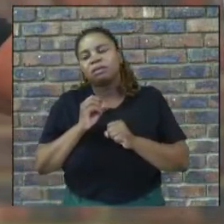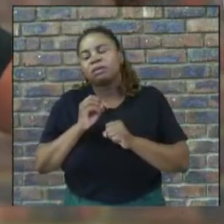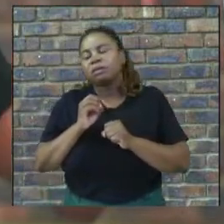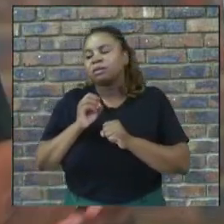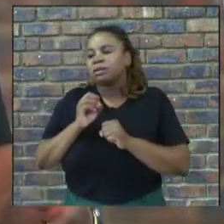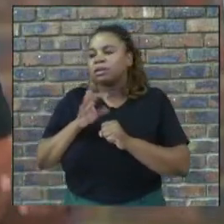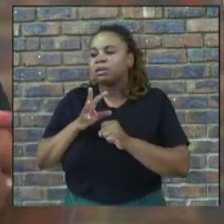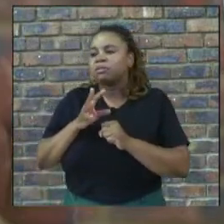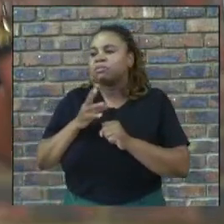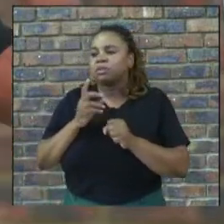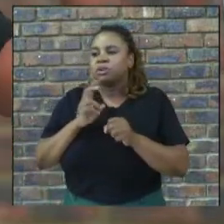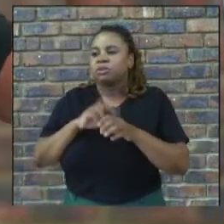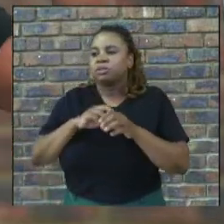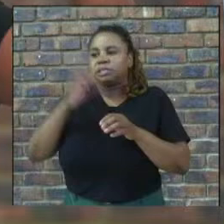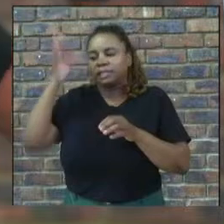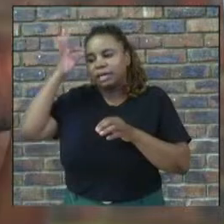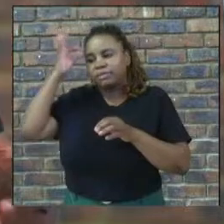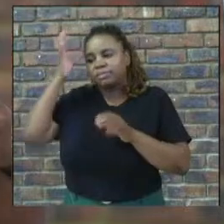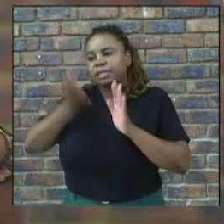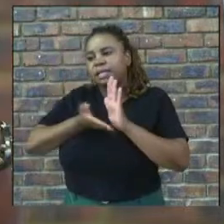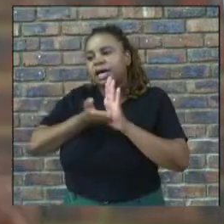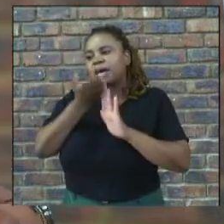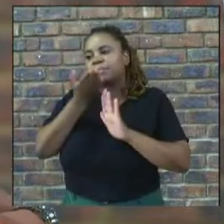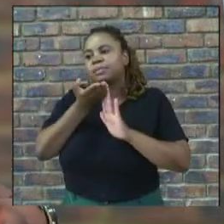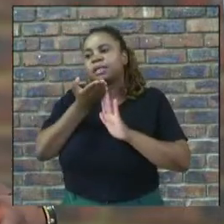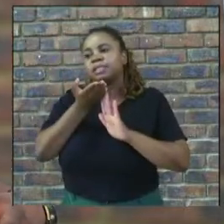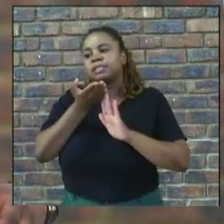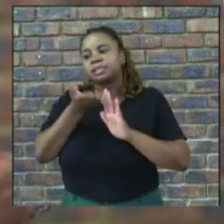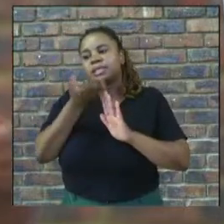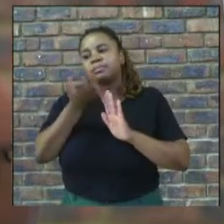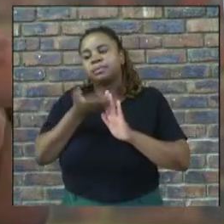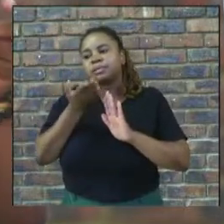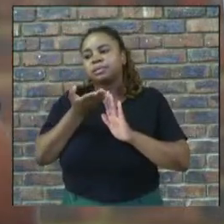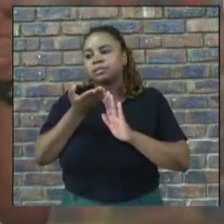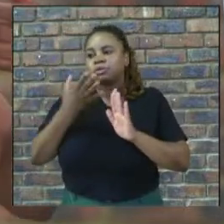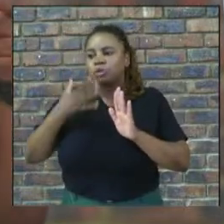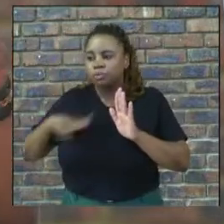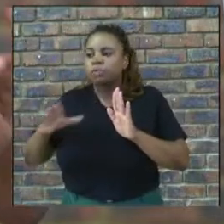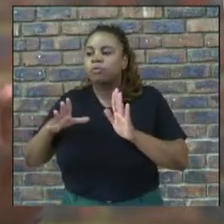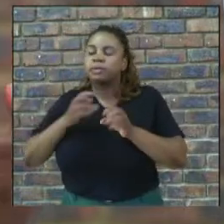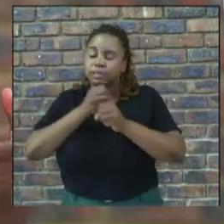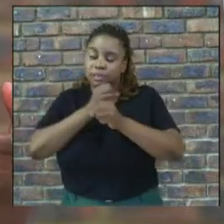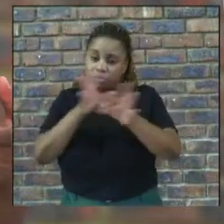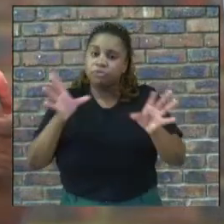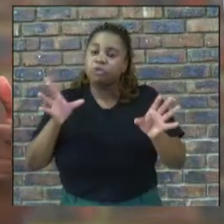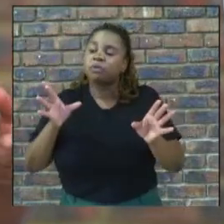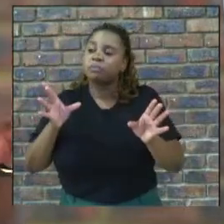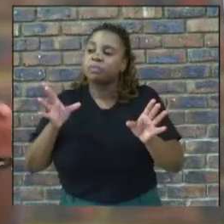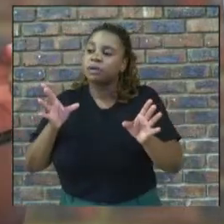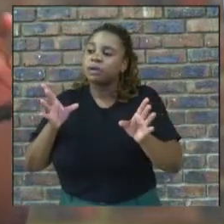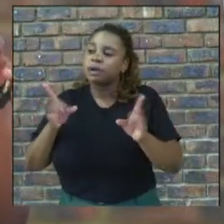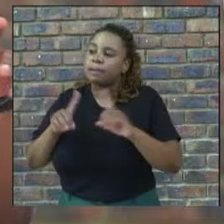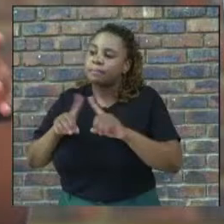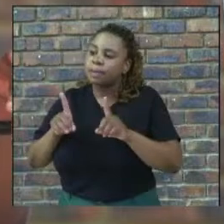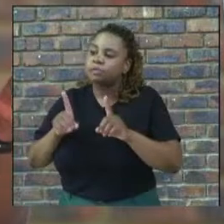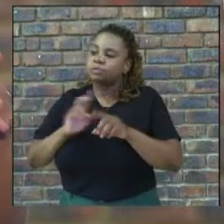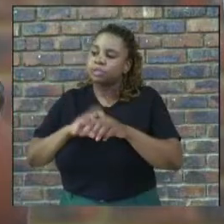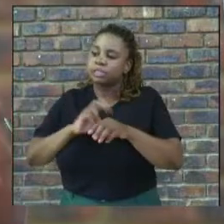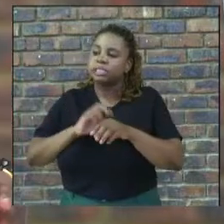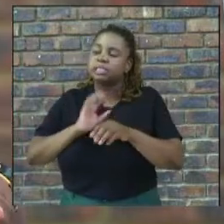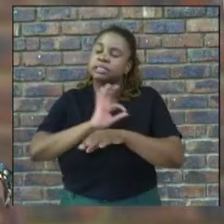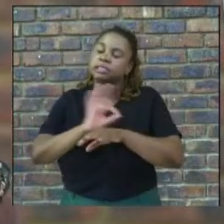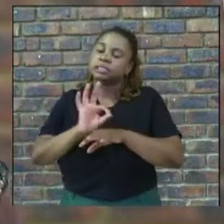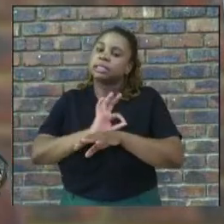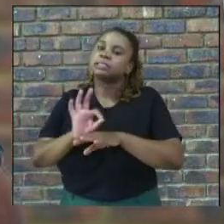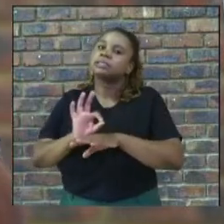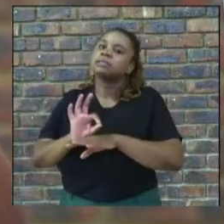an update, we would want to provide you with that information. But we may need to be structured. Again. So I really thought for